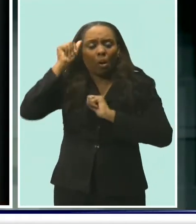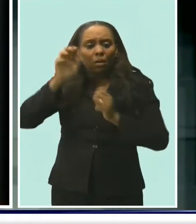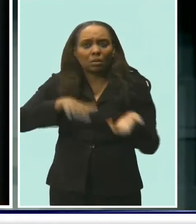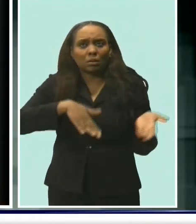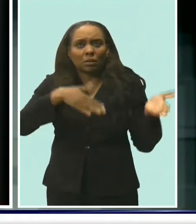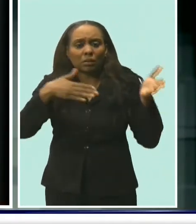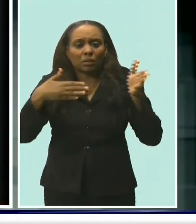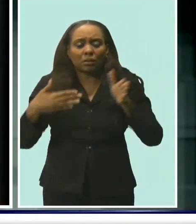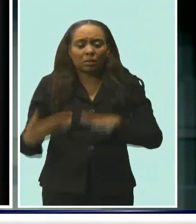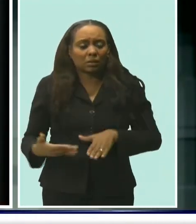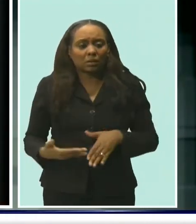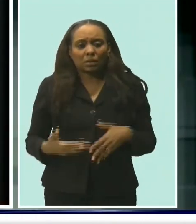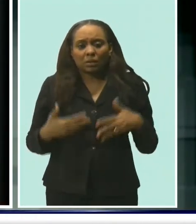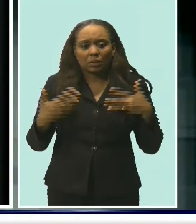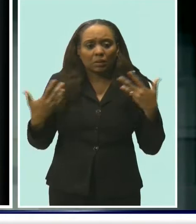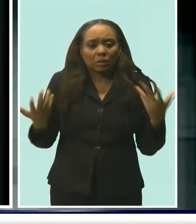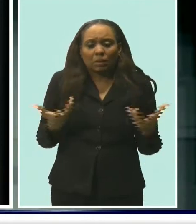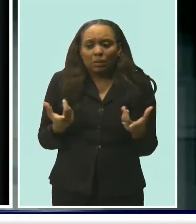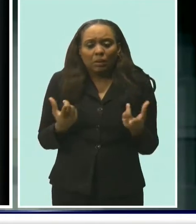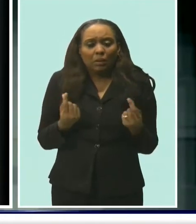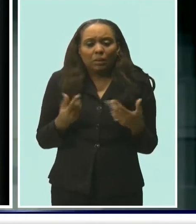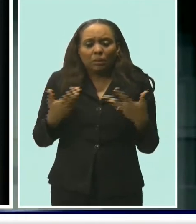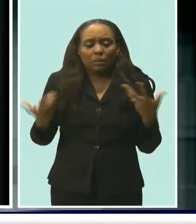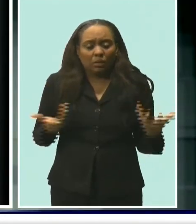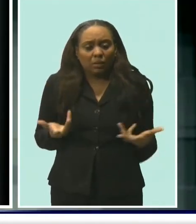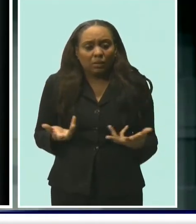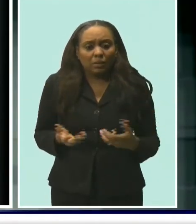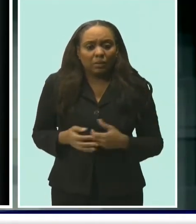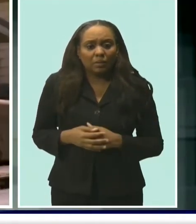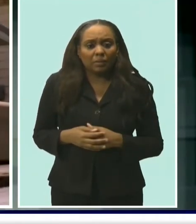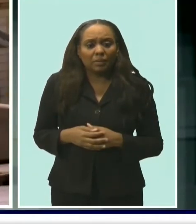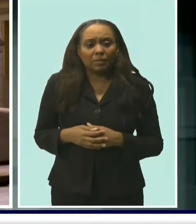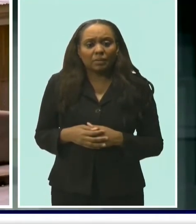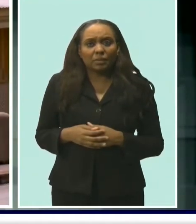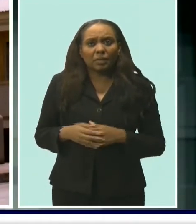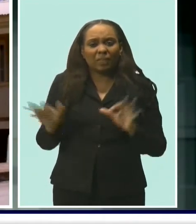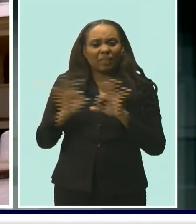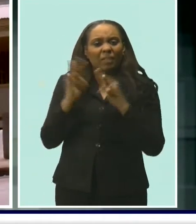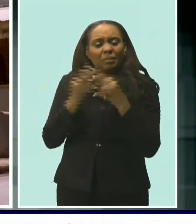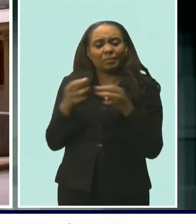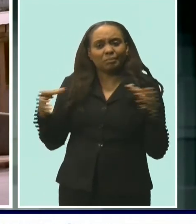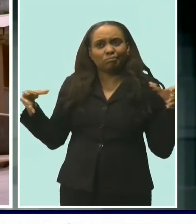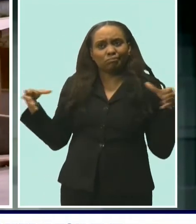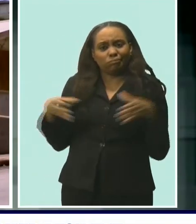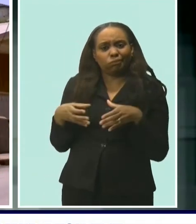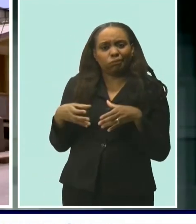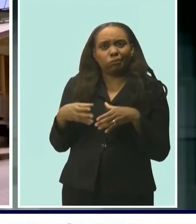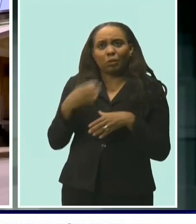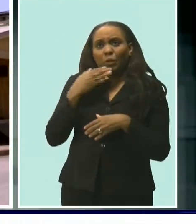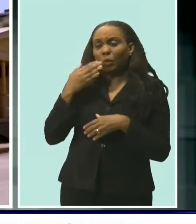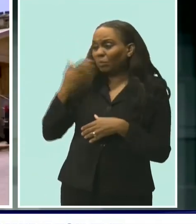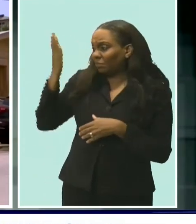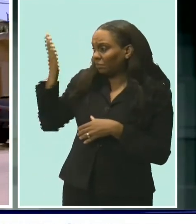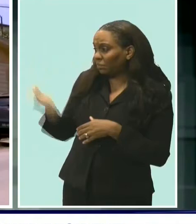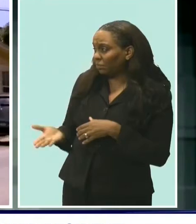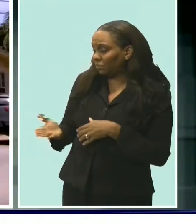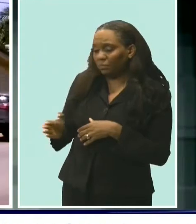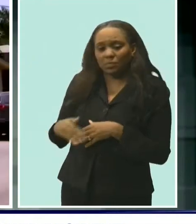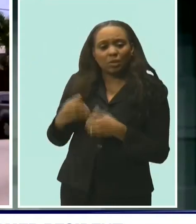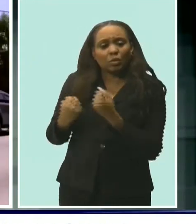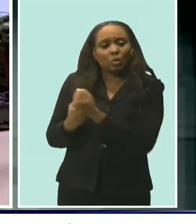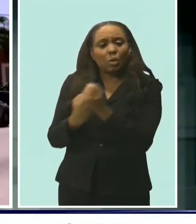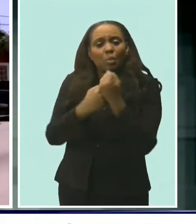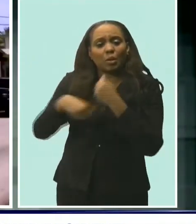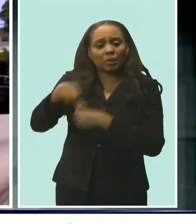representative for St. Peter, Professor the Right Honourable Owen Arthur. Family gathered at the childhood home in Ben Hill to support each